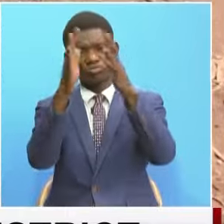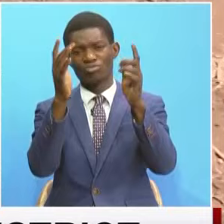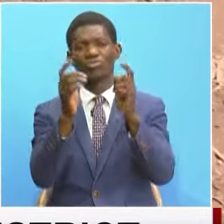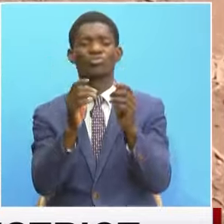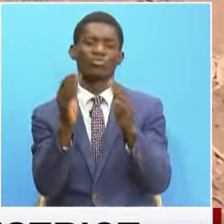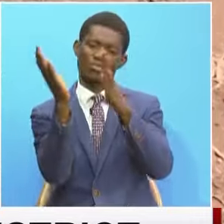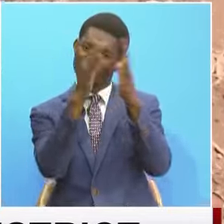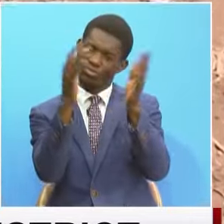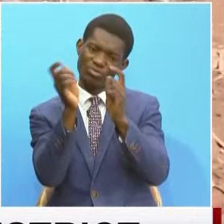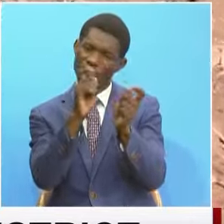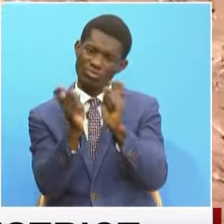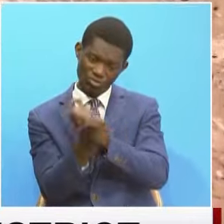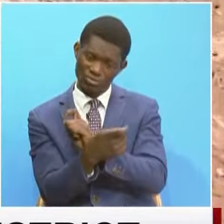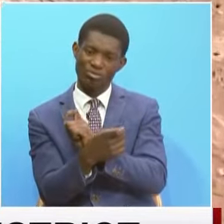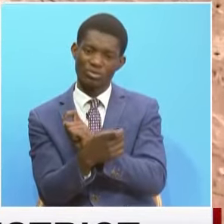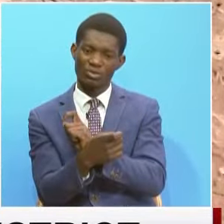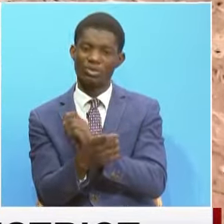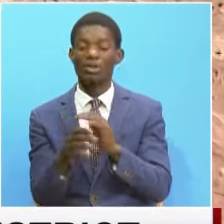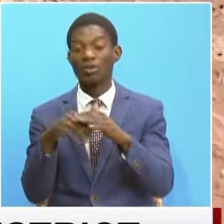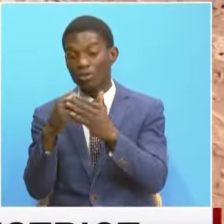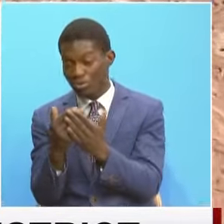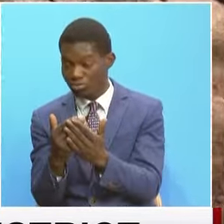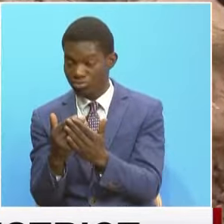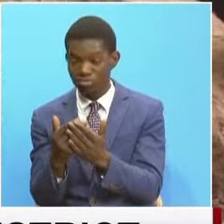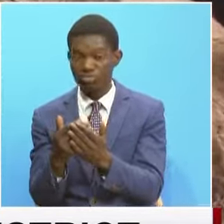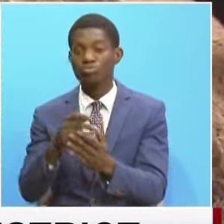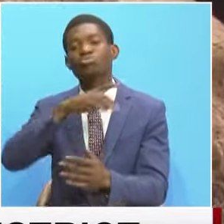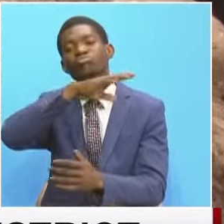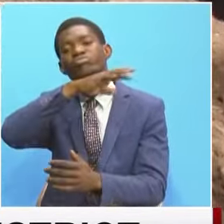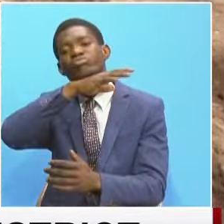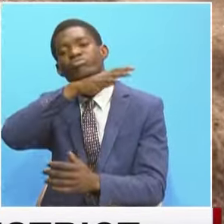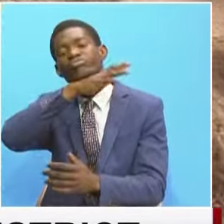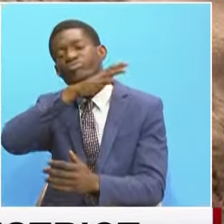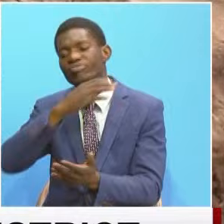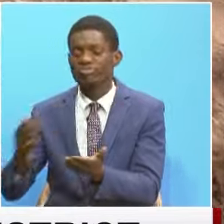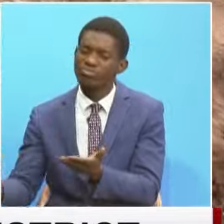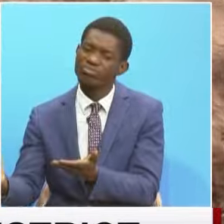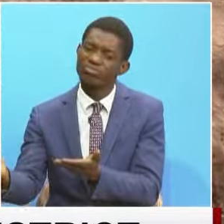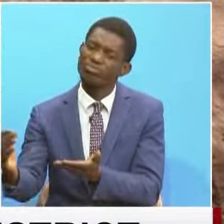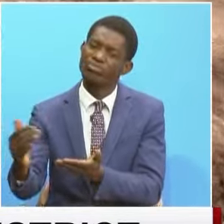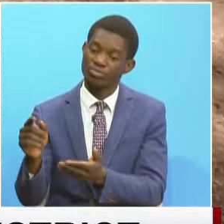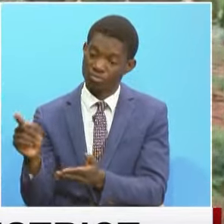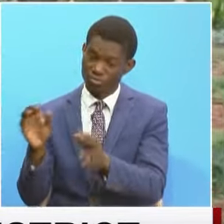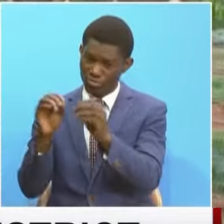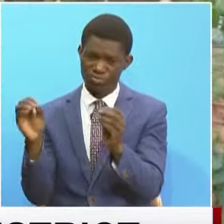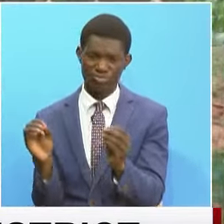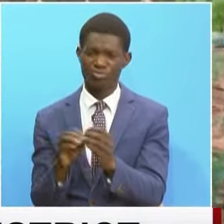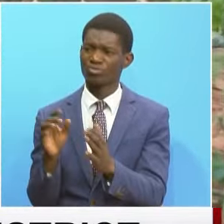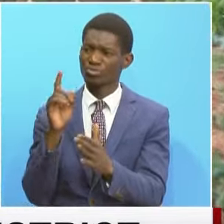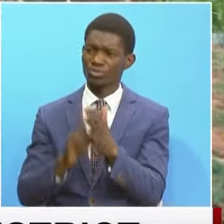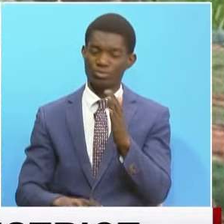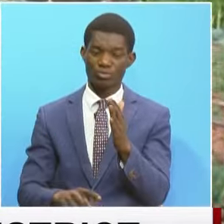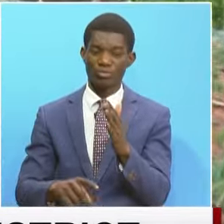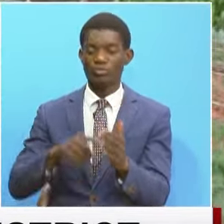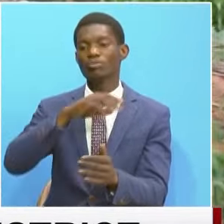through proper waste management. The organization is collecting garbage and turning them into organic manure that